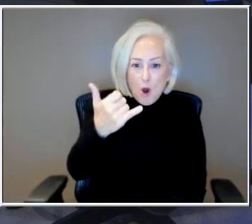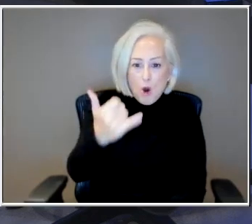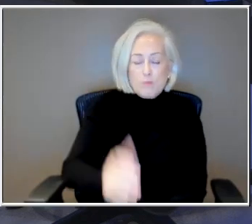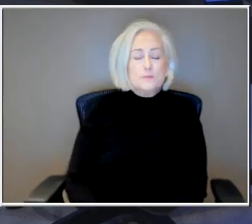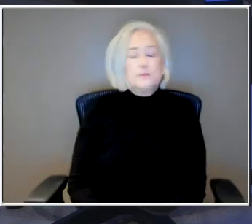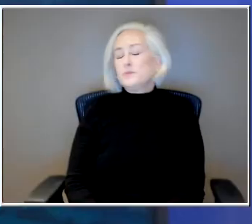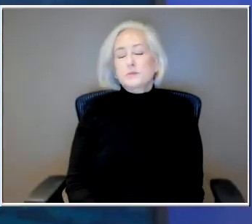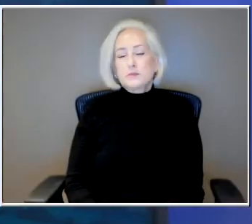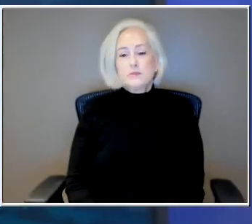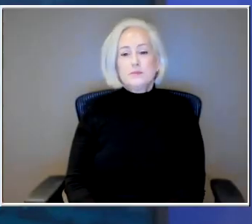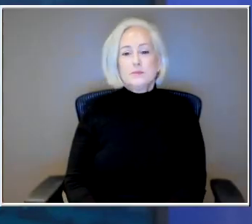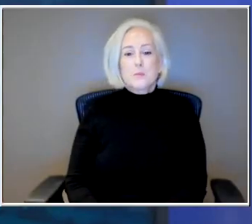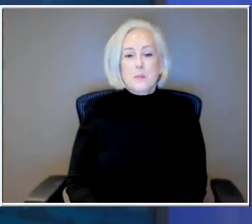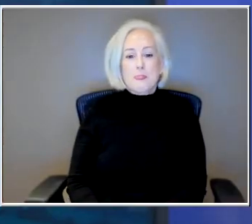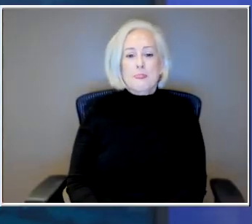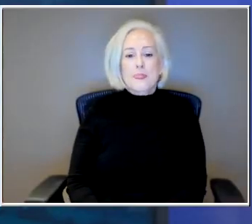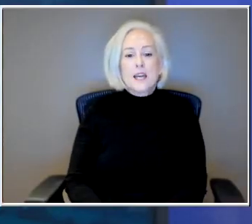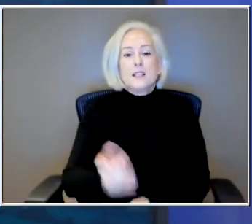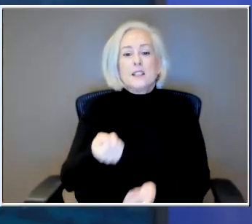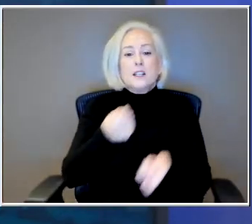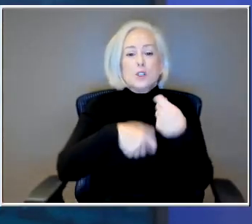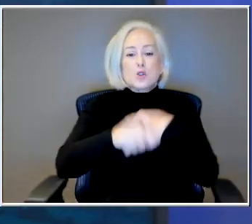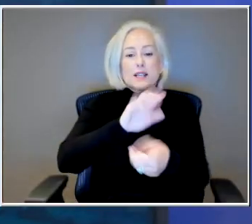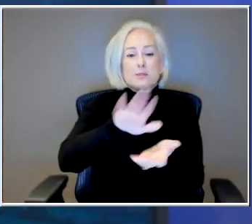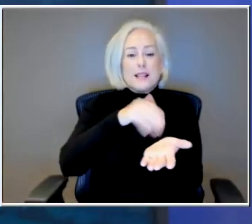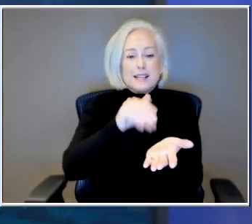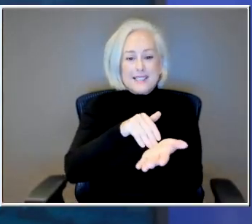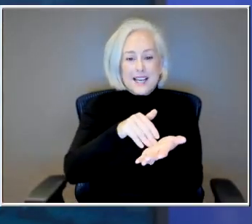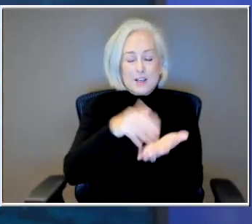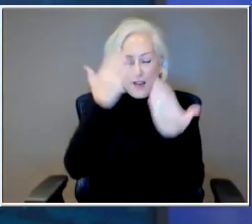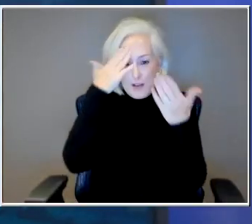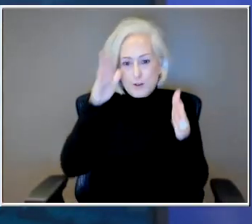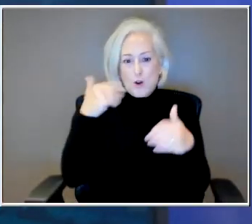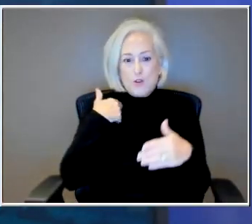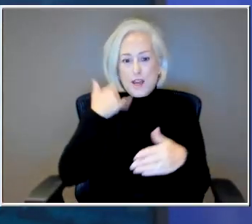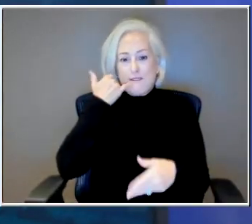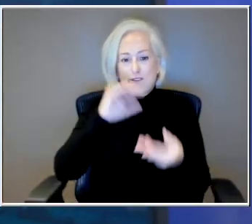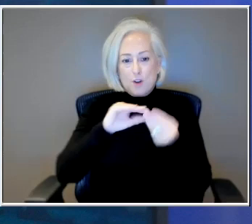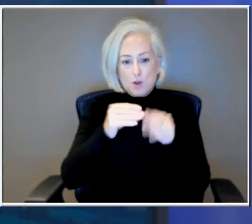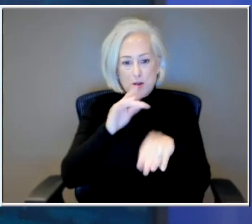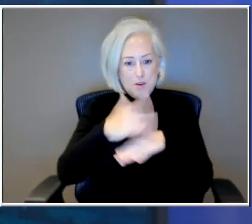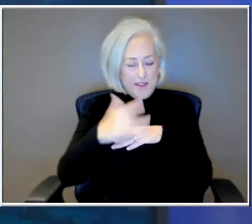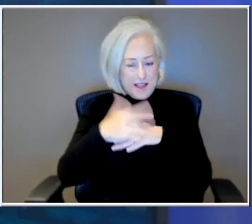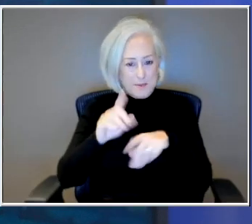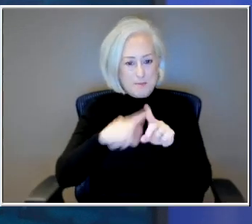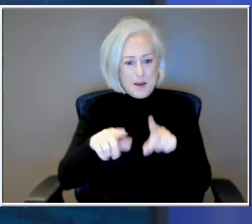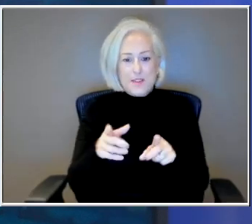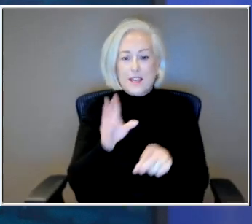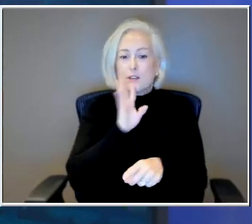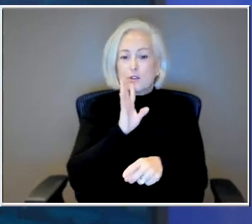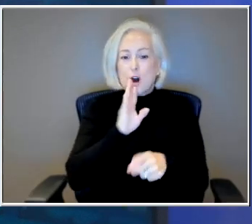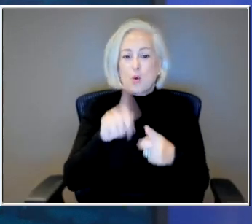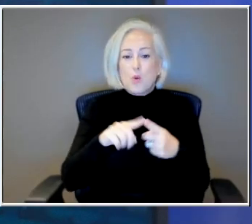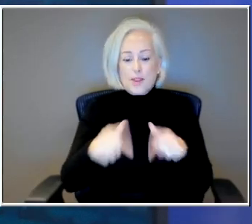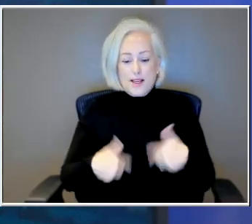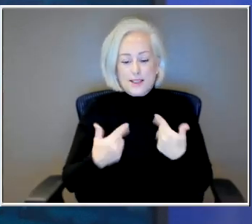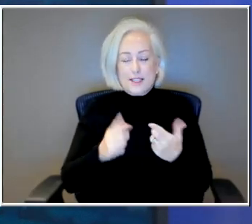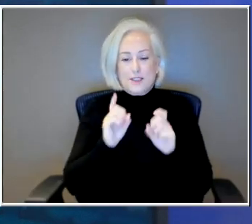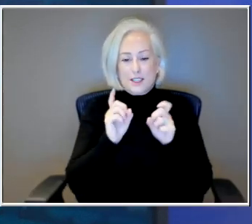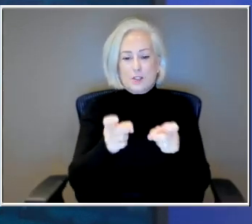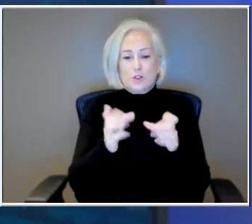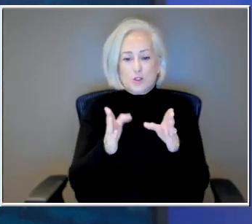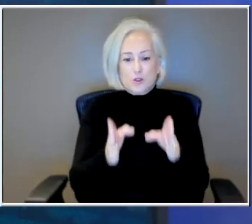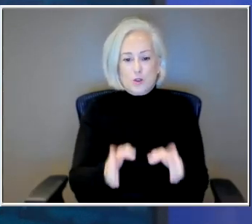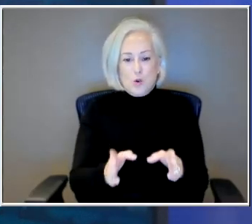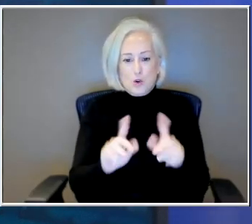transplant center. I don't know if we have the phone number available, but then they can talk to our living donor team, and they can see if they can, get screened,